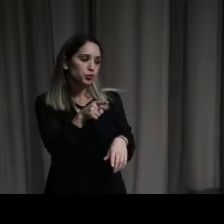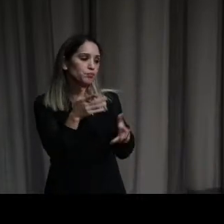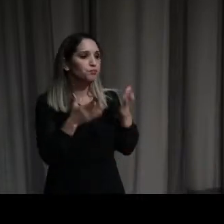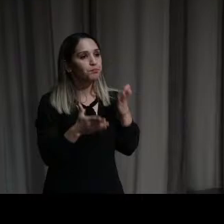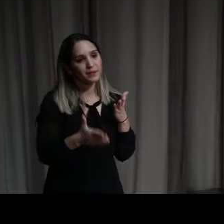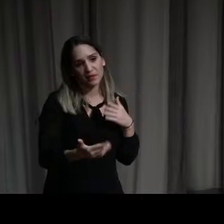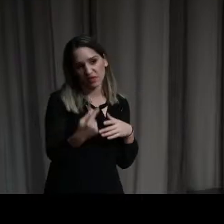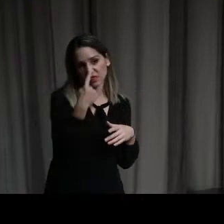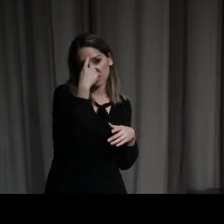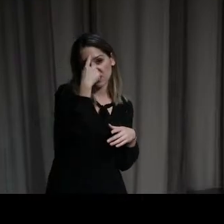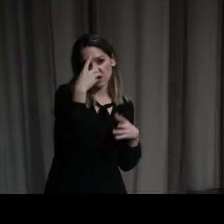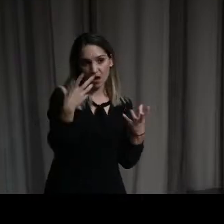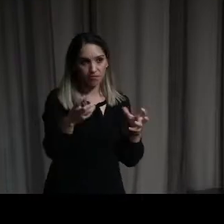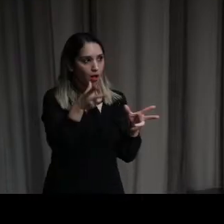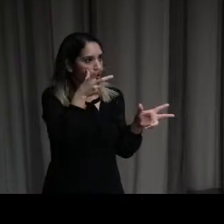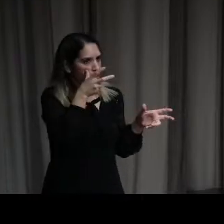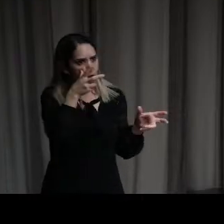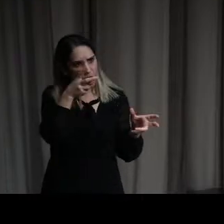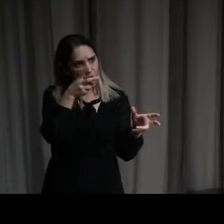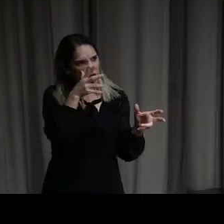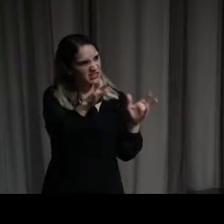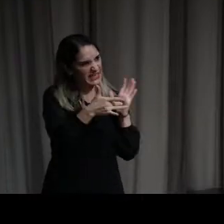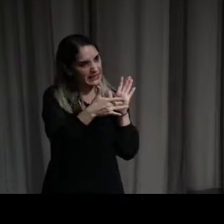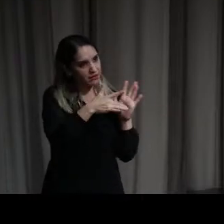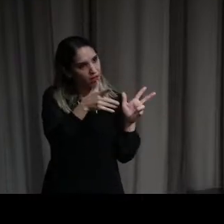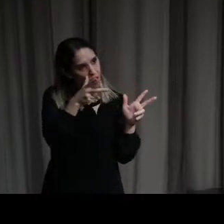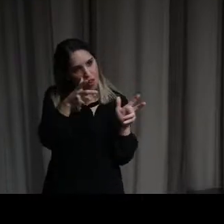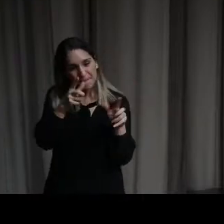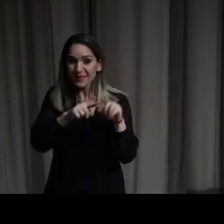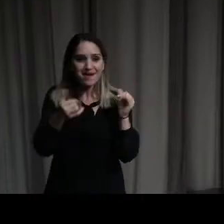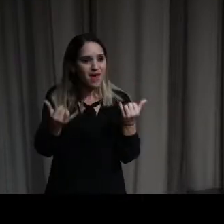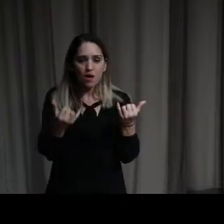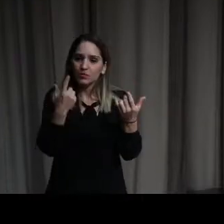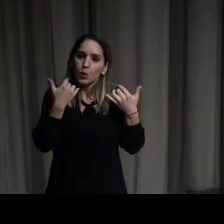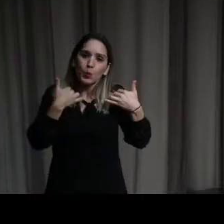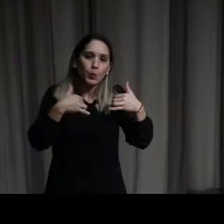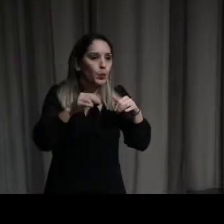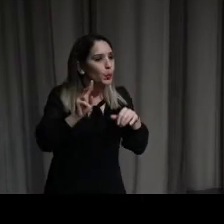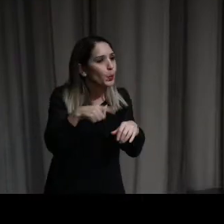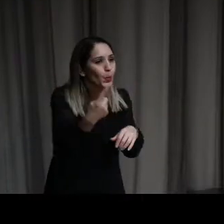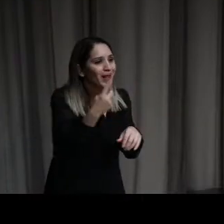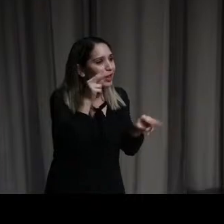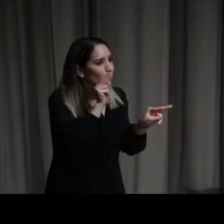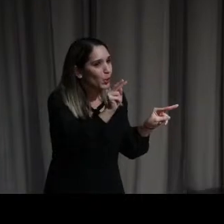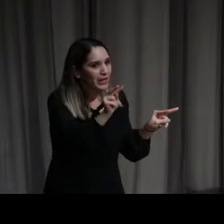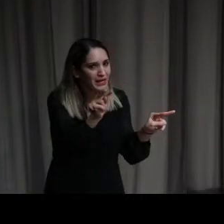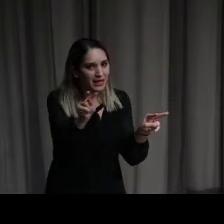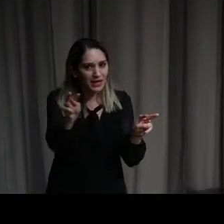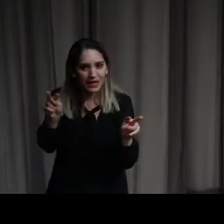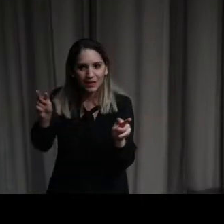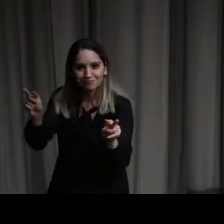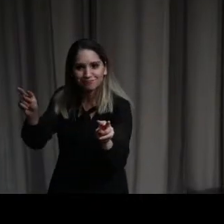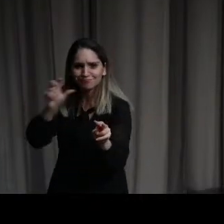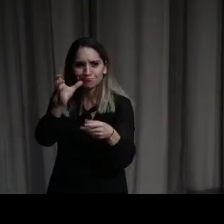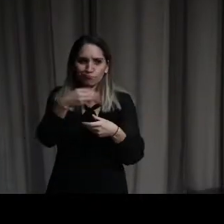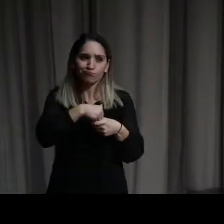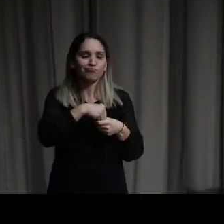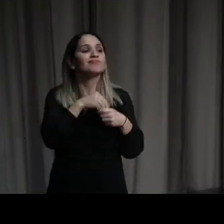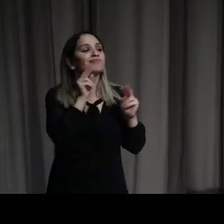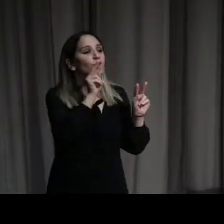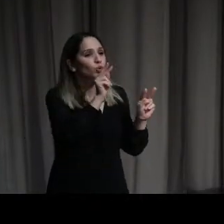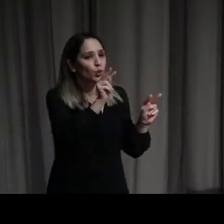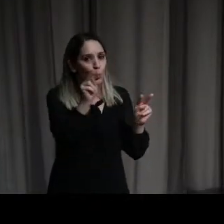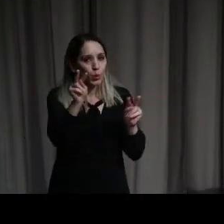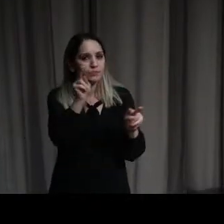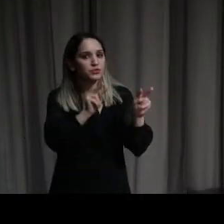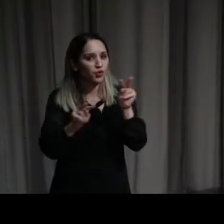a lot of these techniques, but for now I'm just looking and observing, but I do find it to be